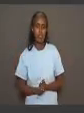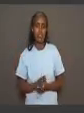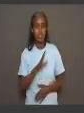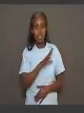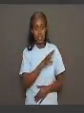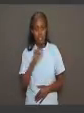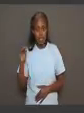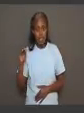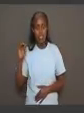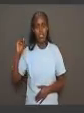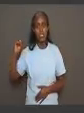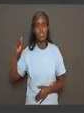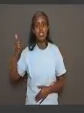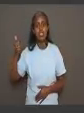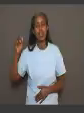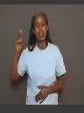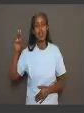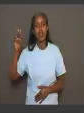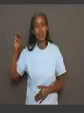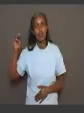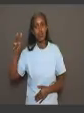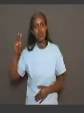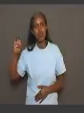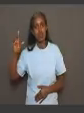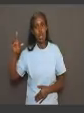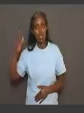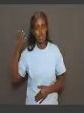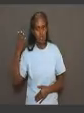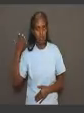And Samuel is 15.